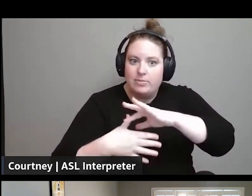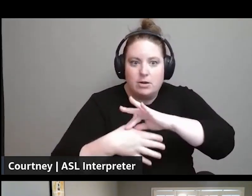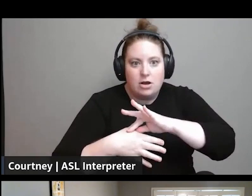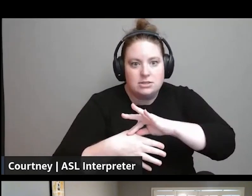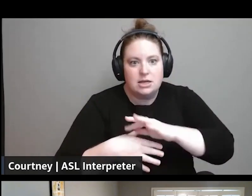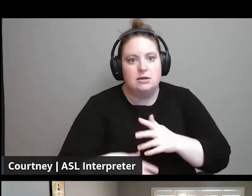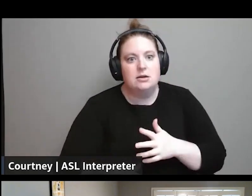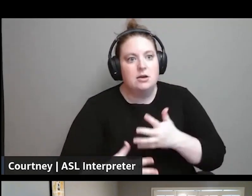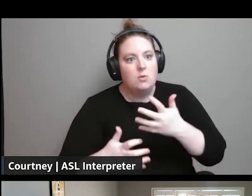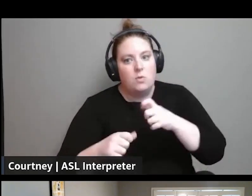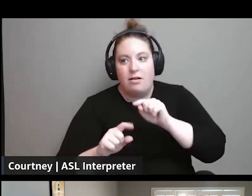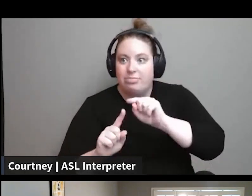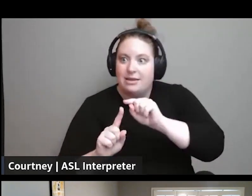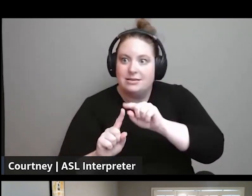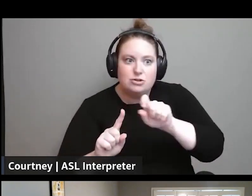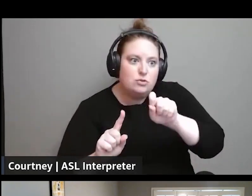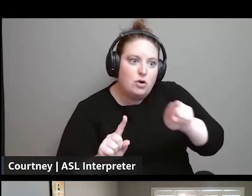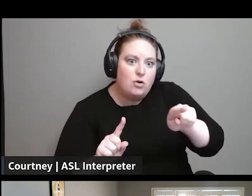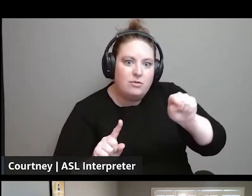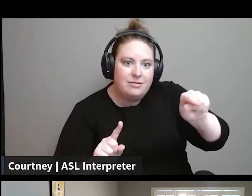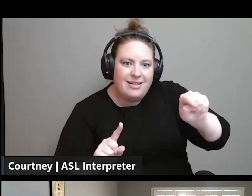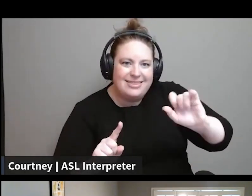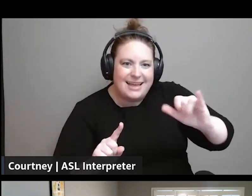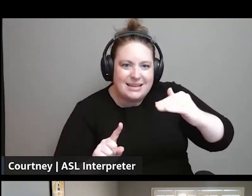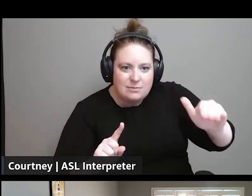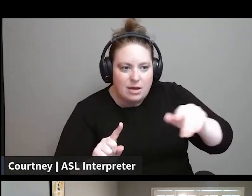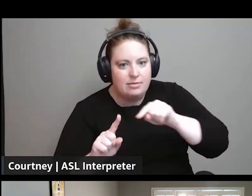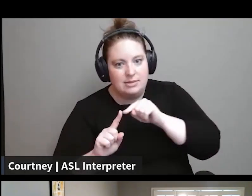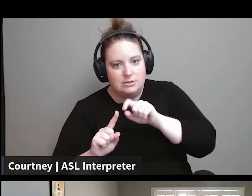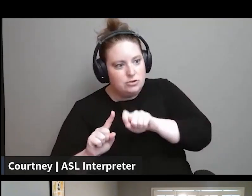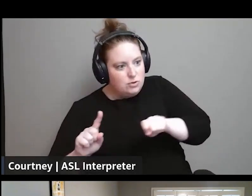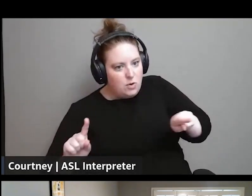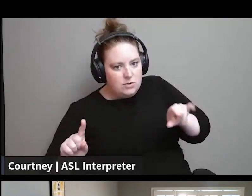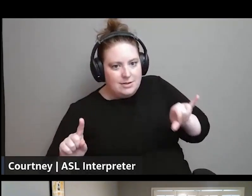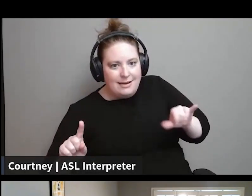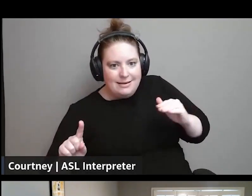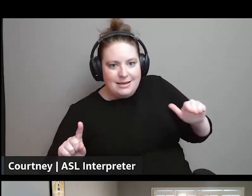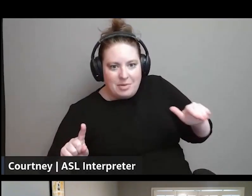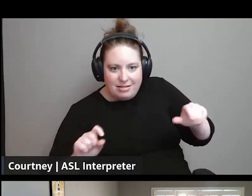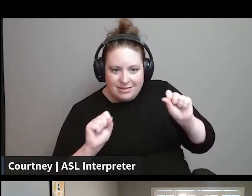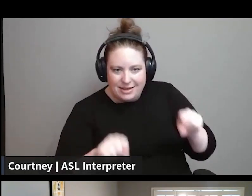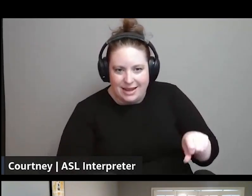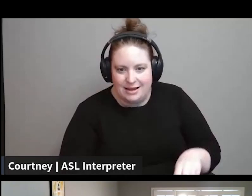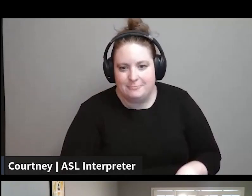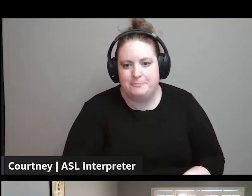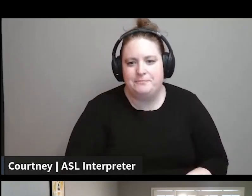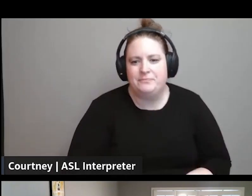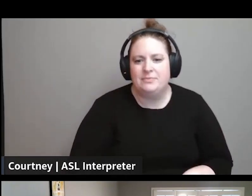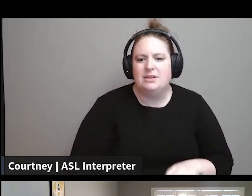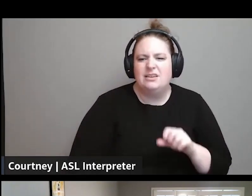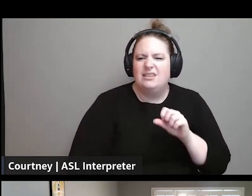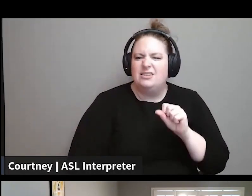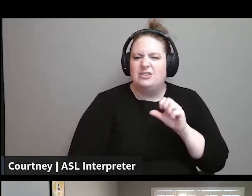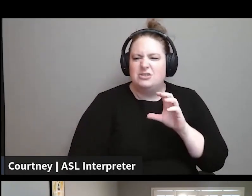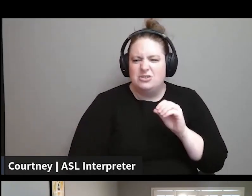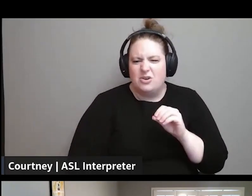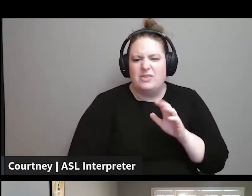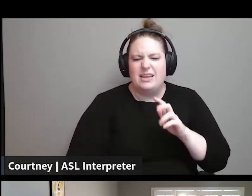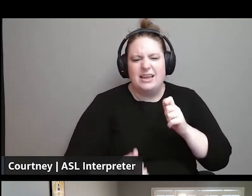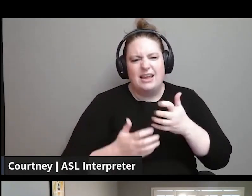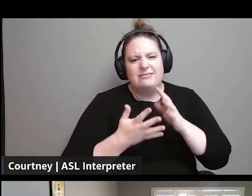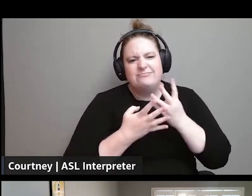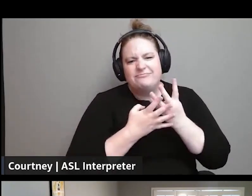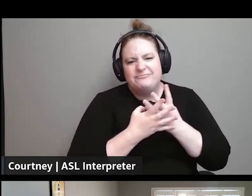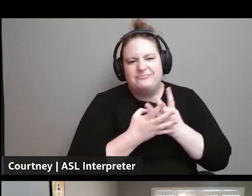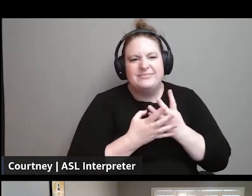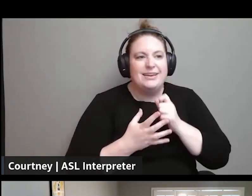to different users, then Mm-hmm. that can help them. Yeah, so that way they're not getting a whole bunch of chatty messages about